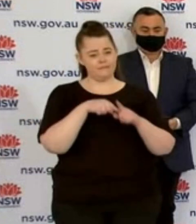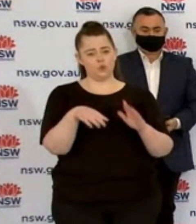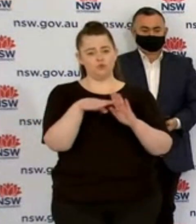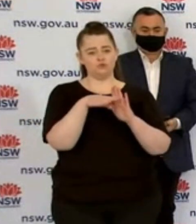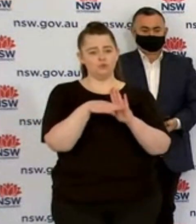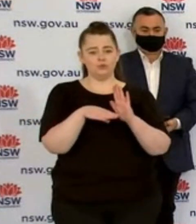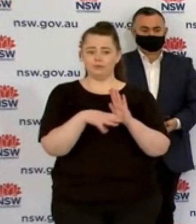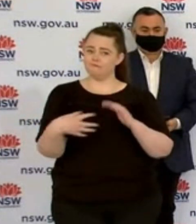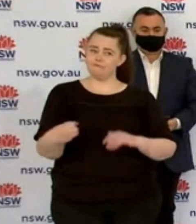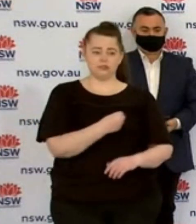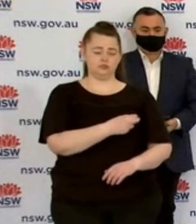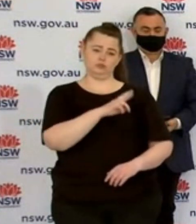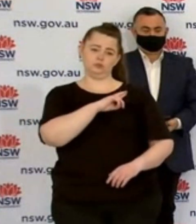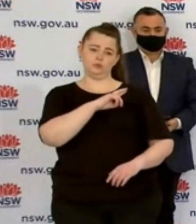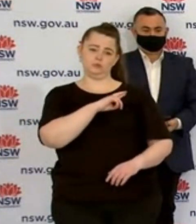a long time.